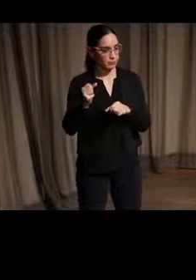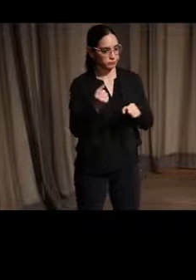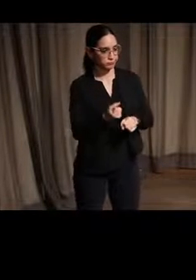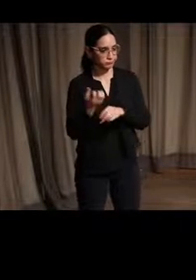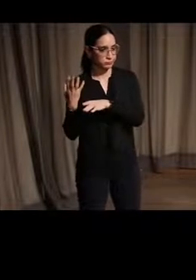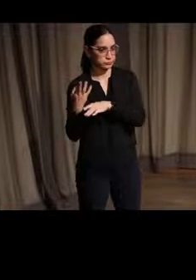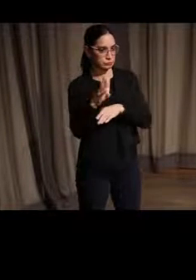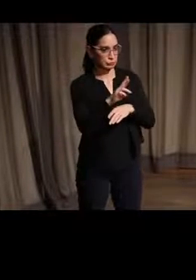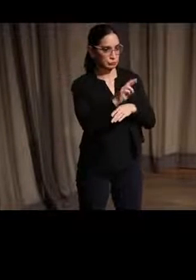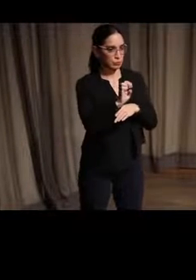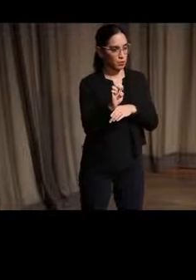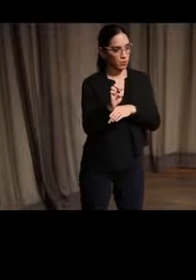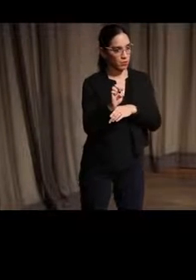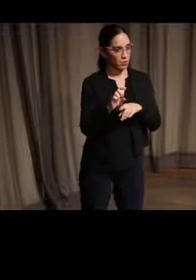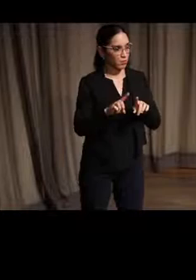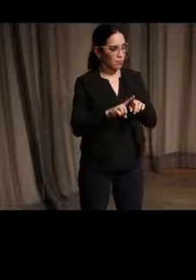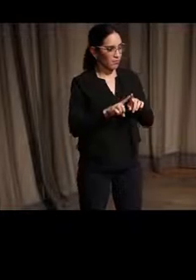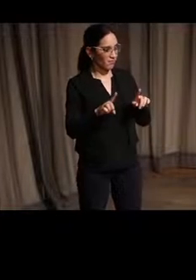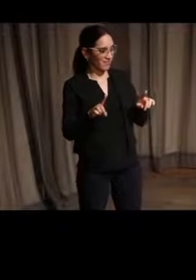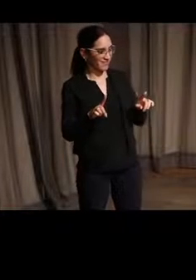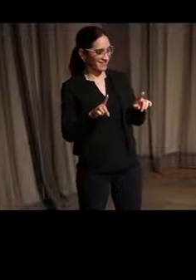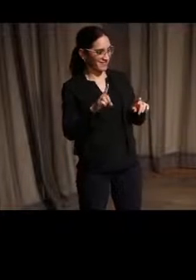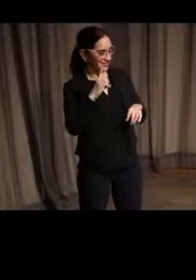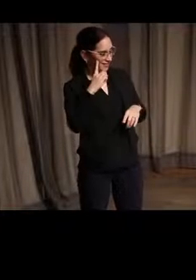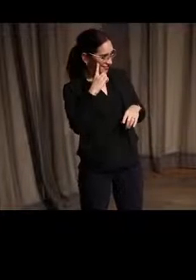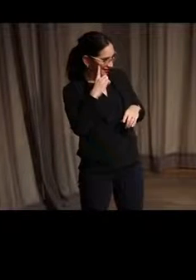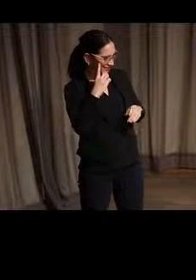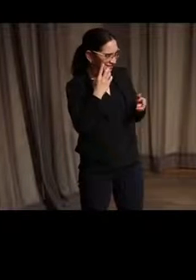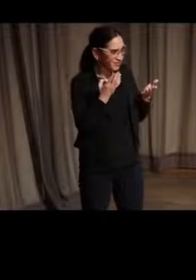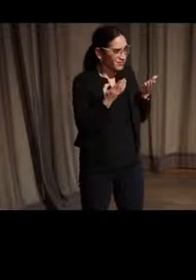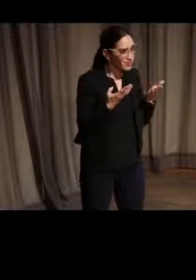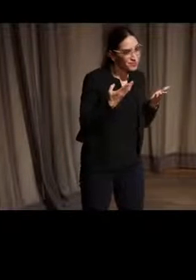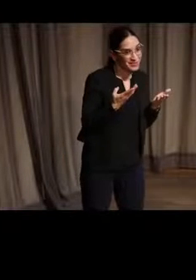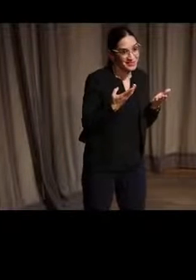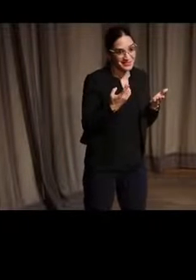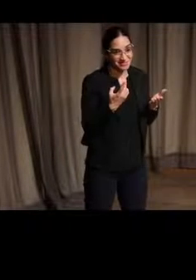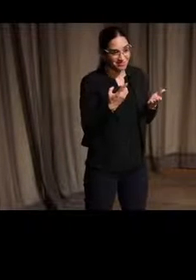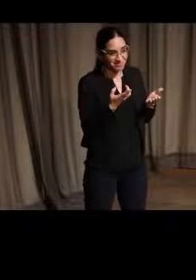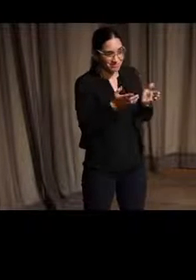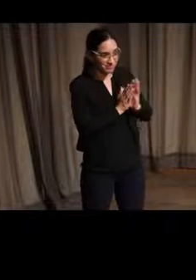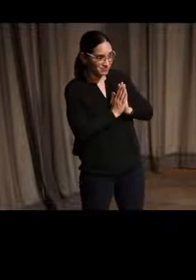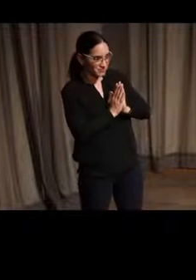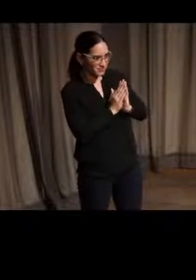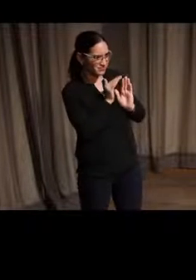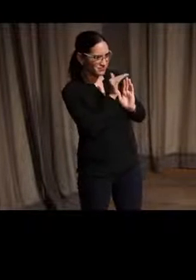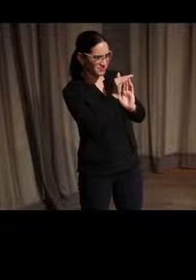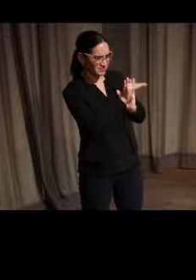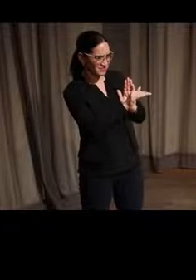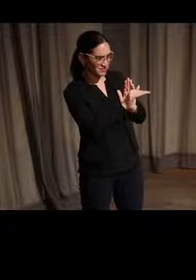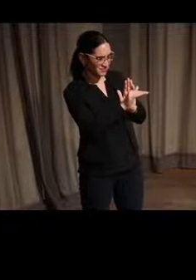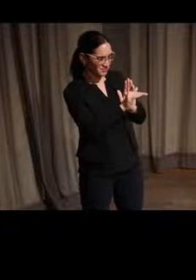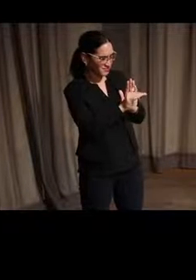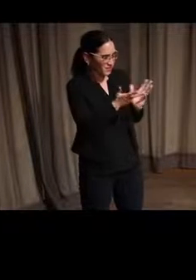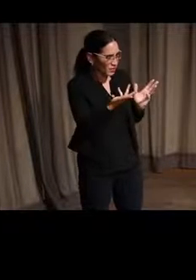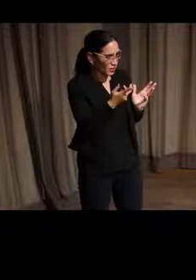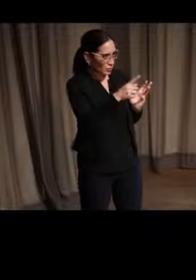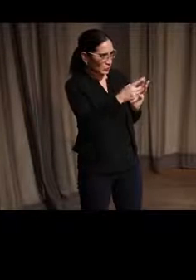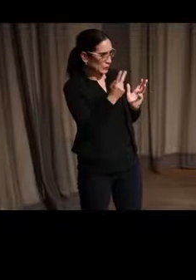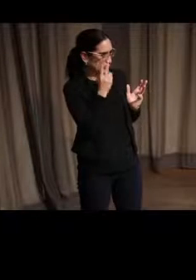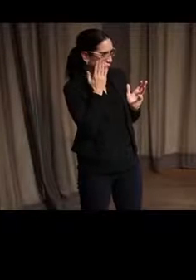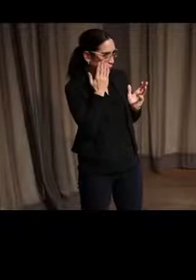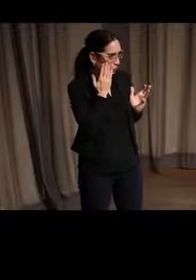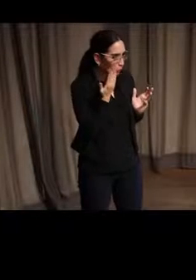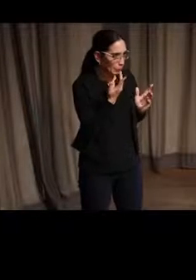happening, I would kindly said, you know, where have you been? You know, this is something that we